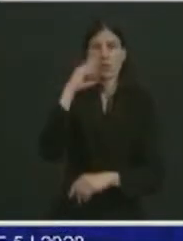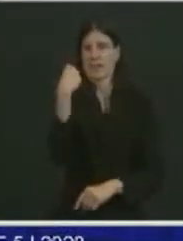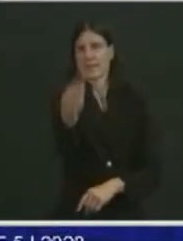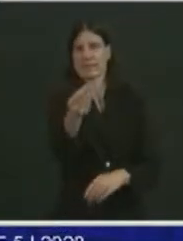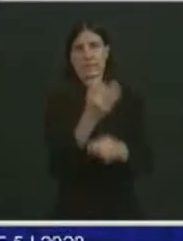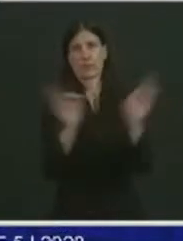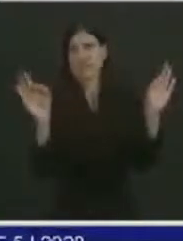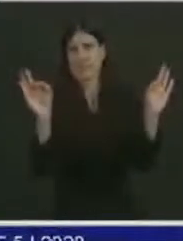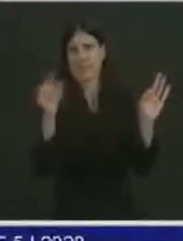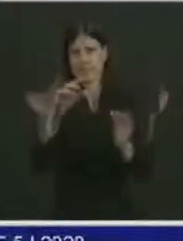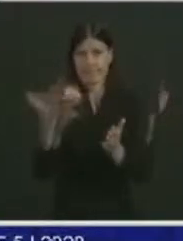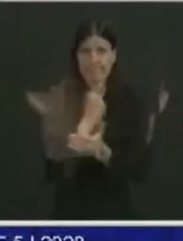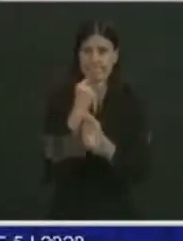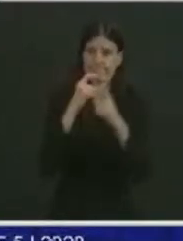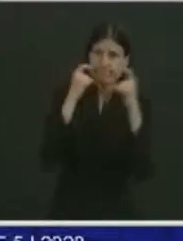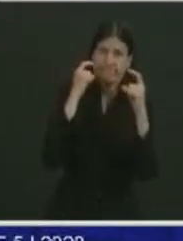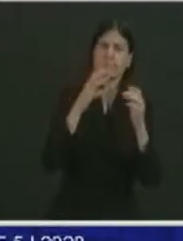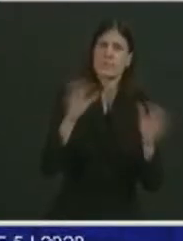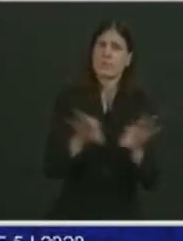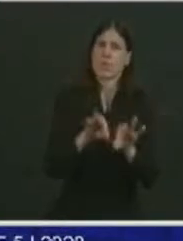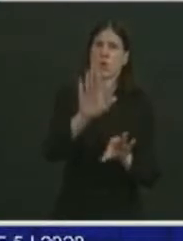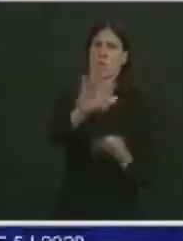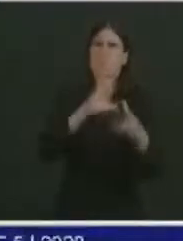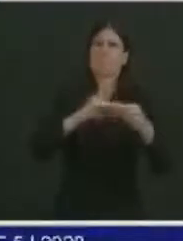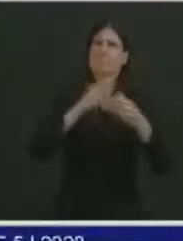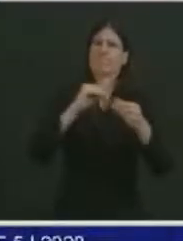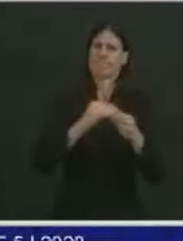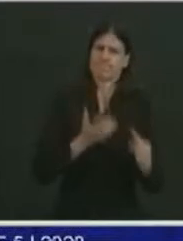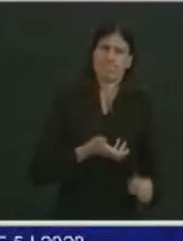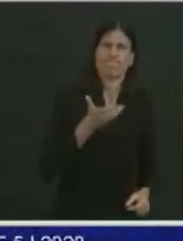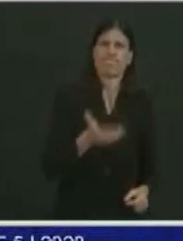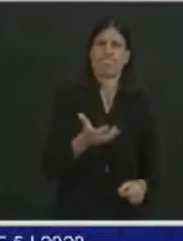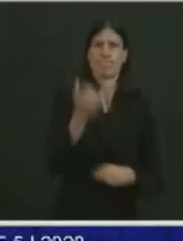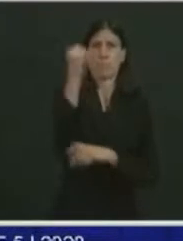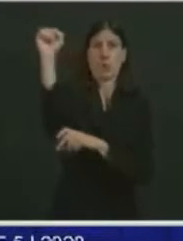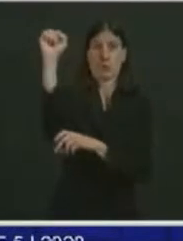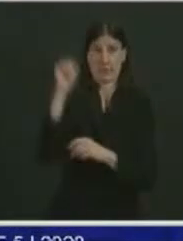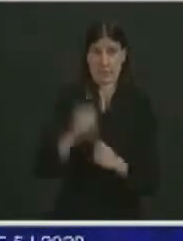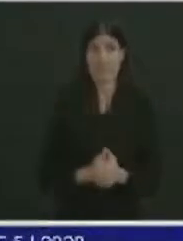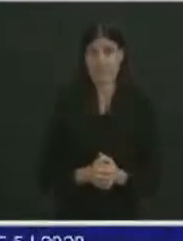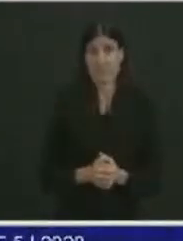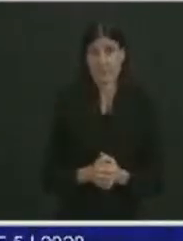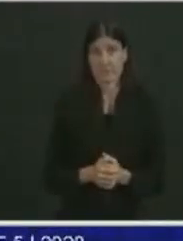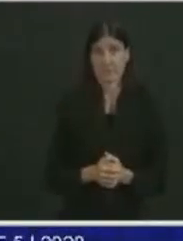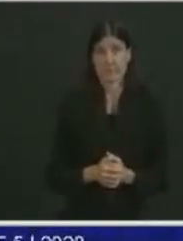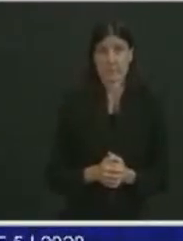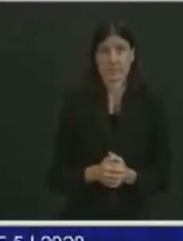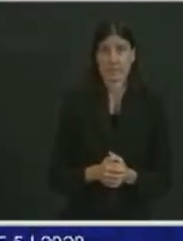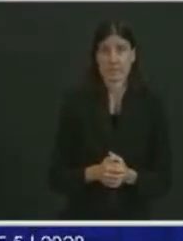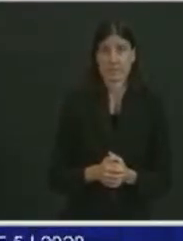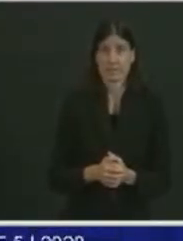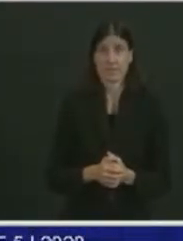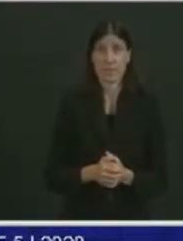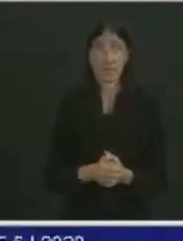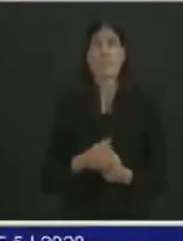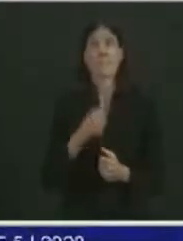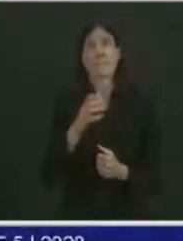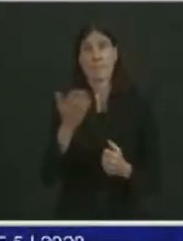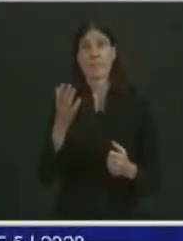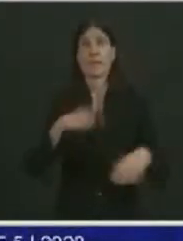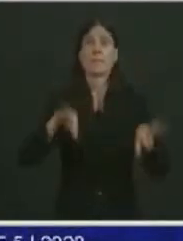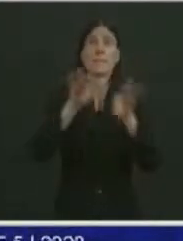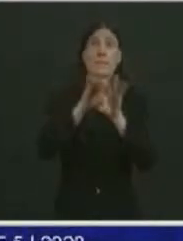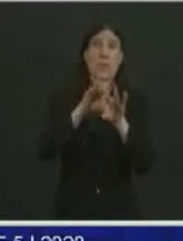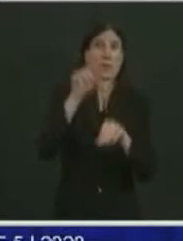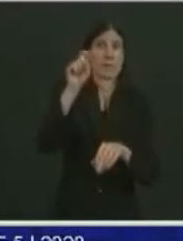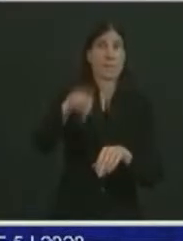us. So I'm just asking you to be safe and, follow the rules. I also want to